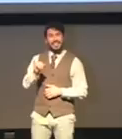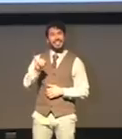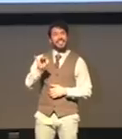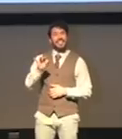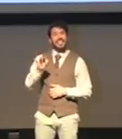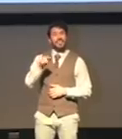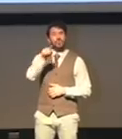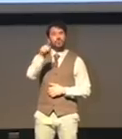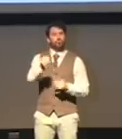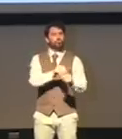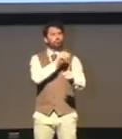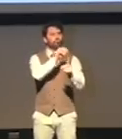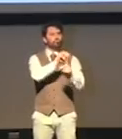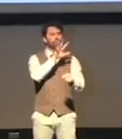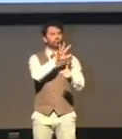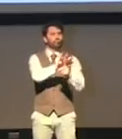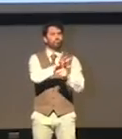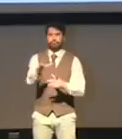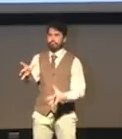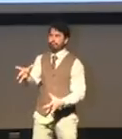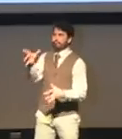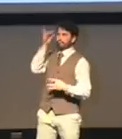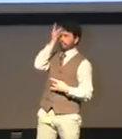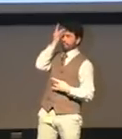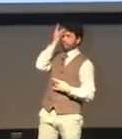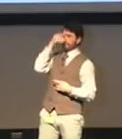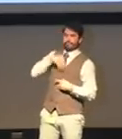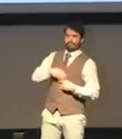infected in the recent past or during this particular part